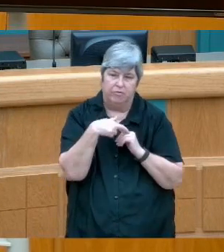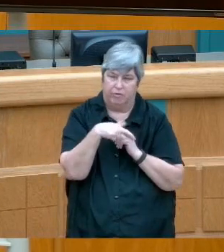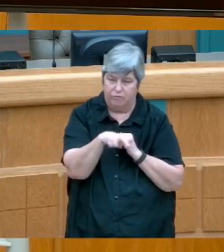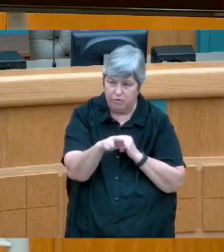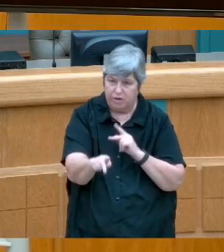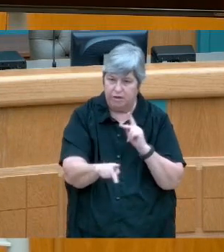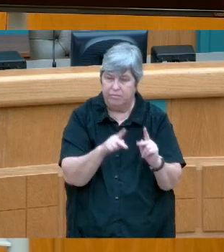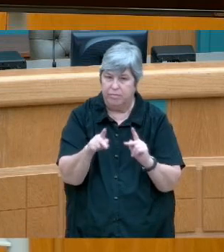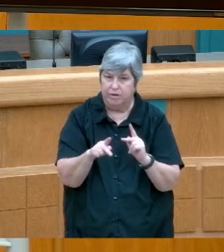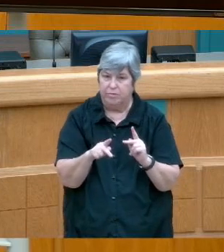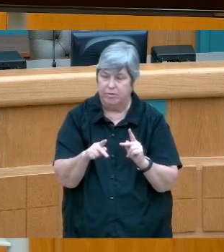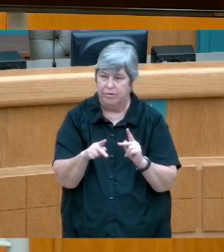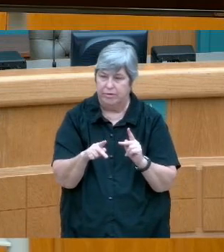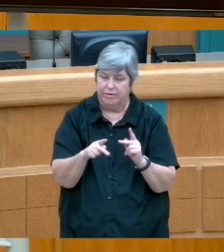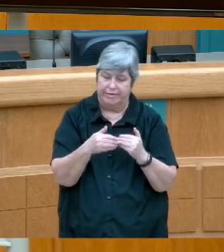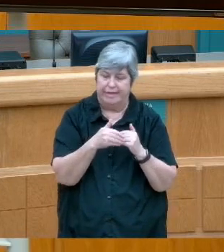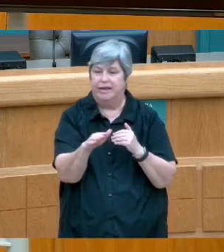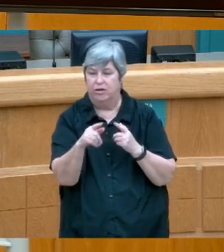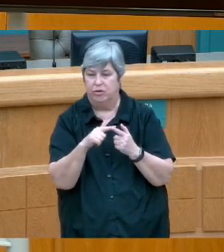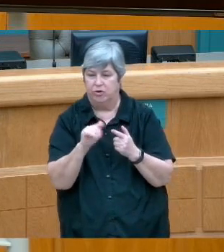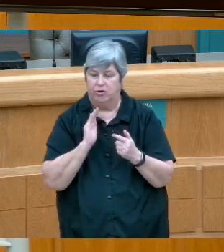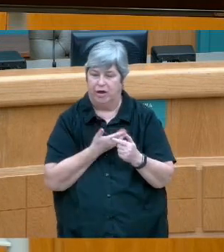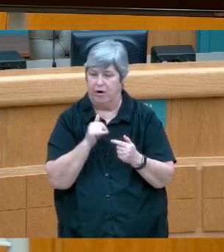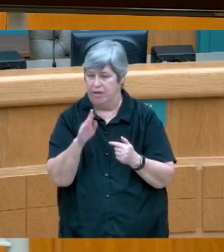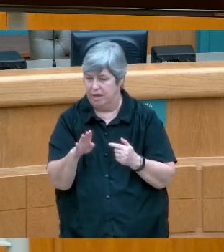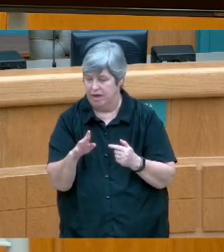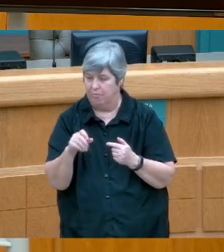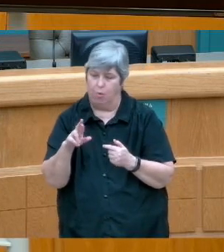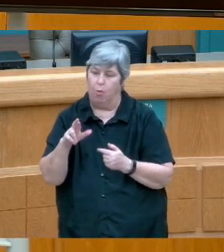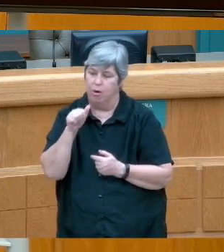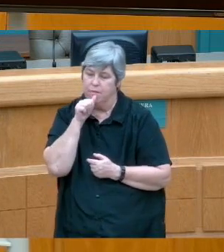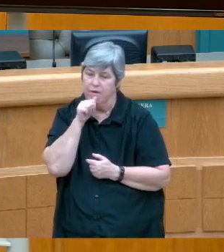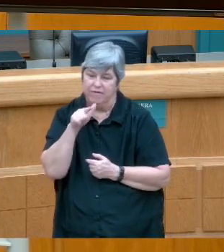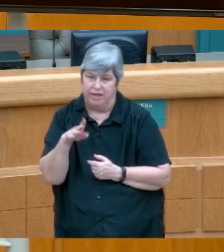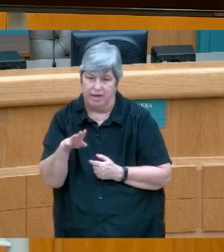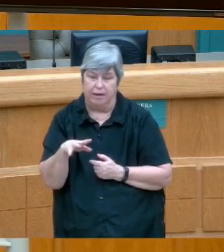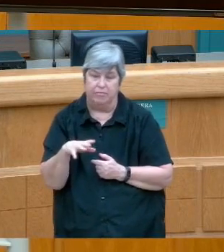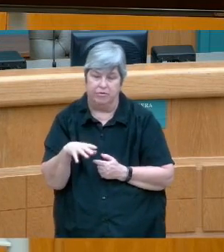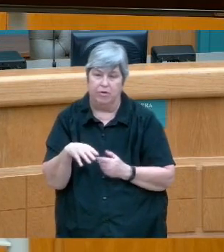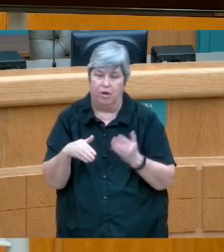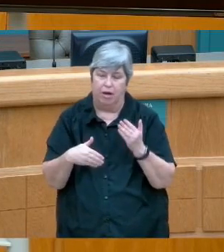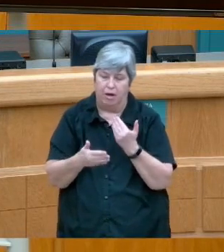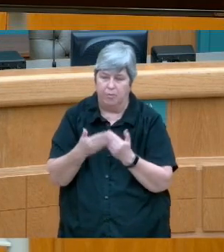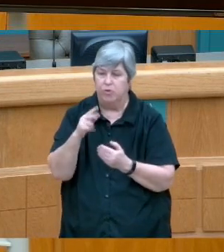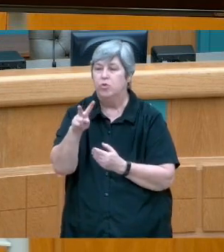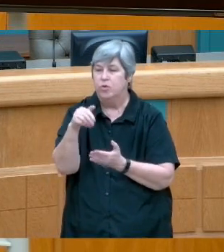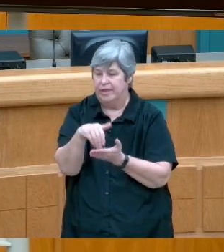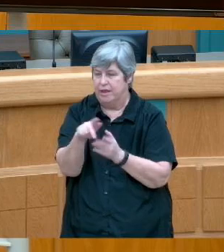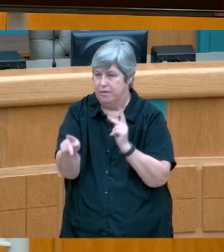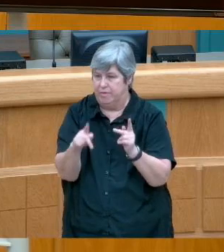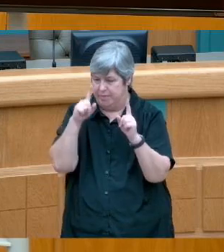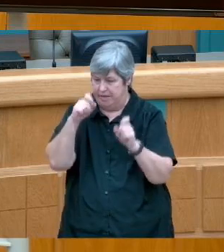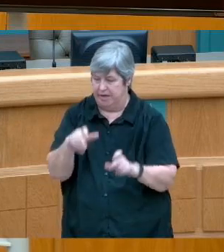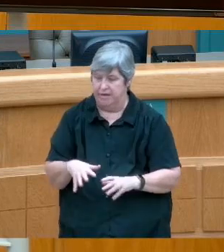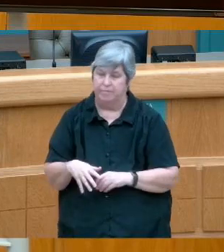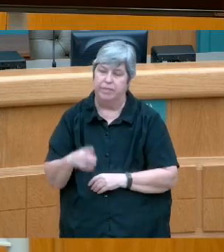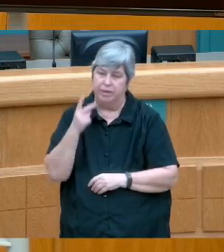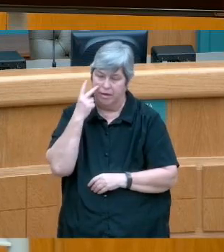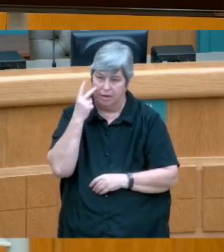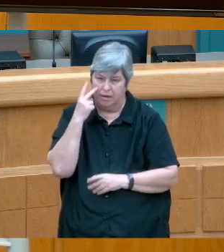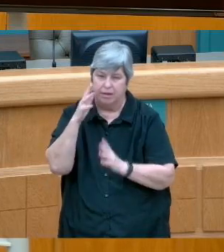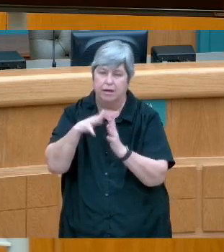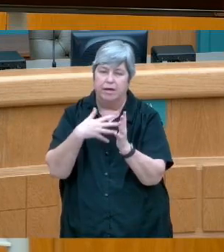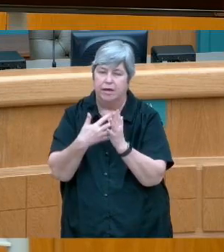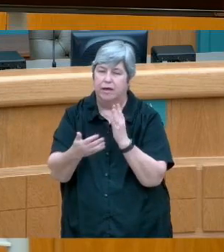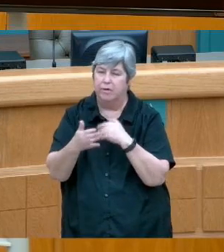patients, specimens to our labs or a private lab for analysis. So you'll see on our tables that we put